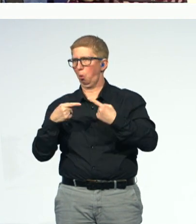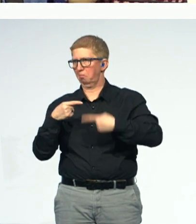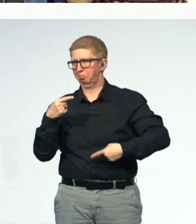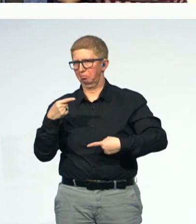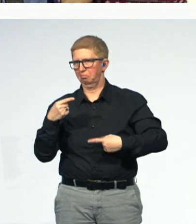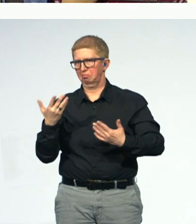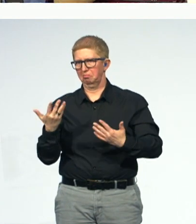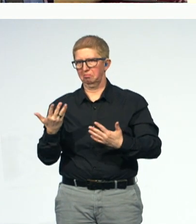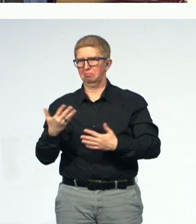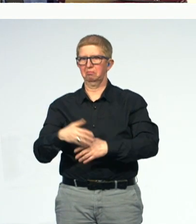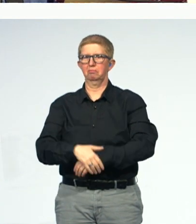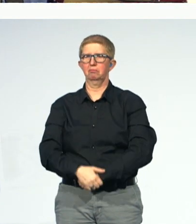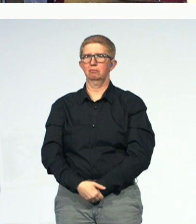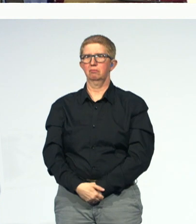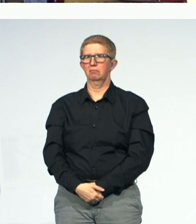Is it working?